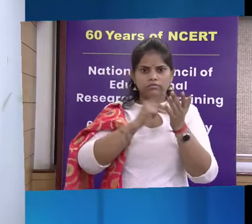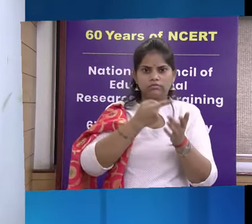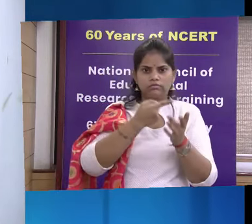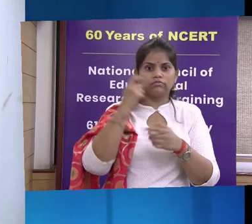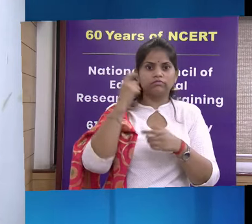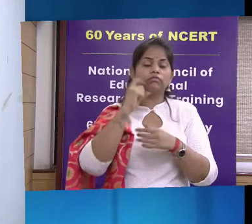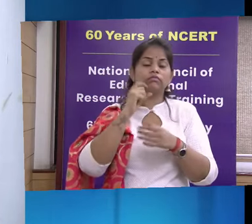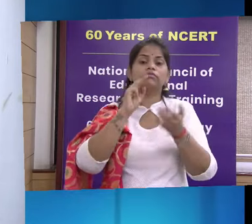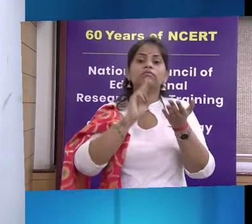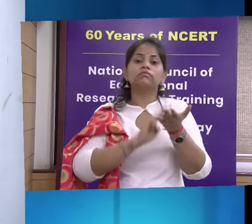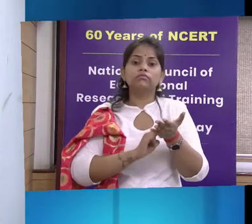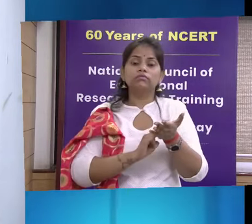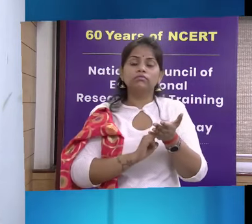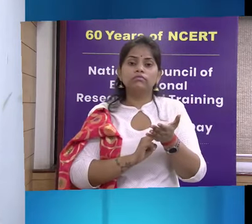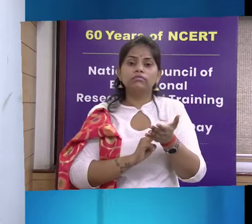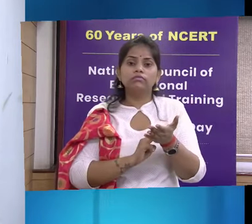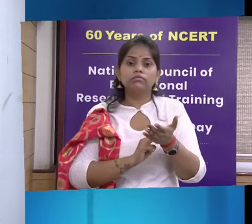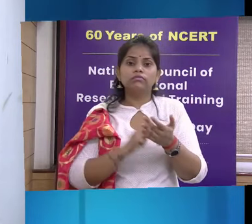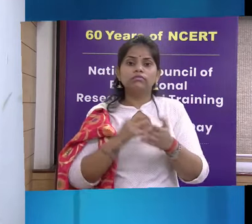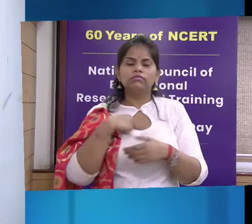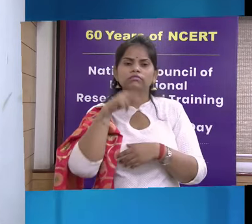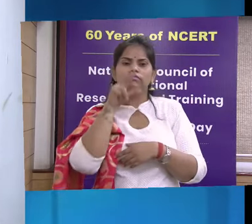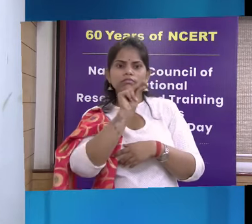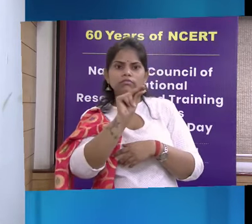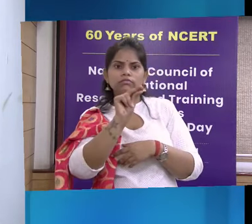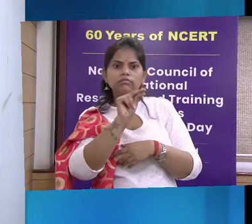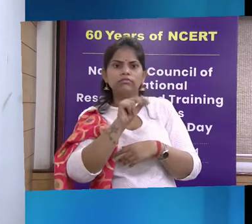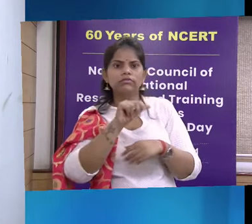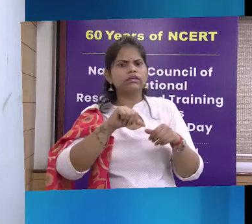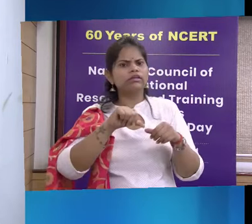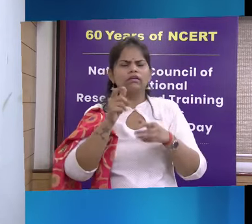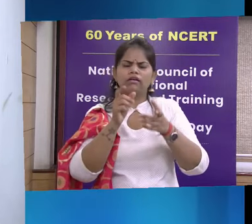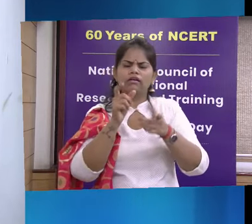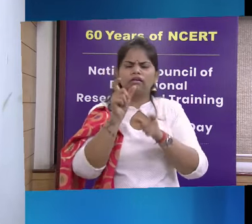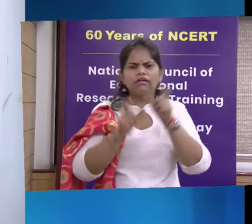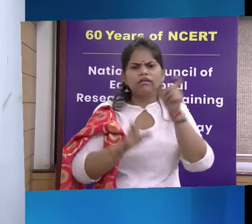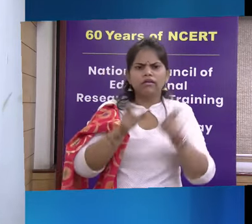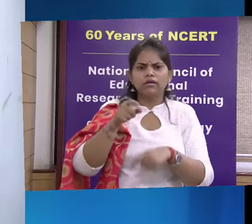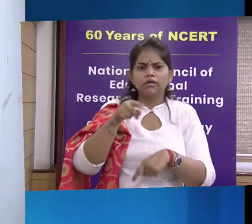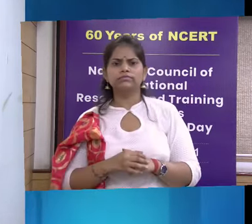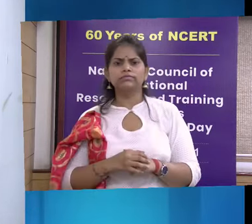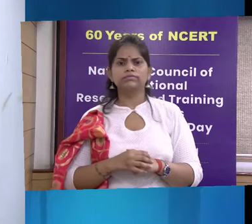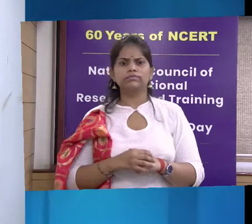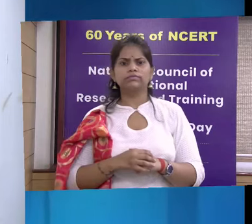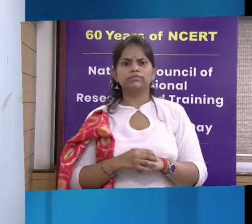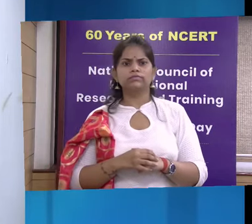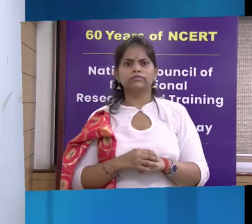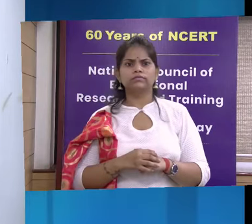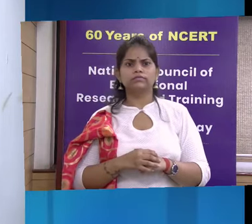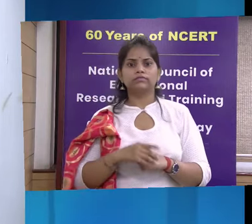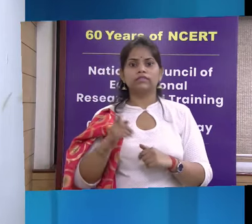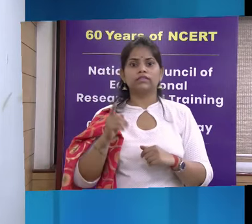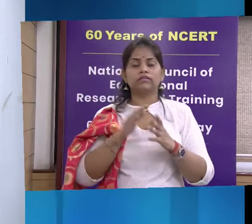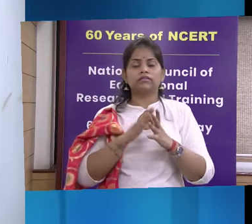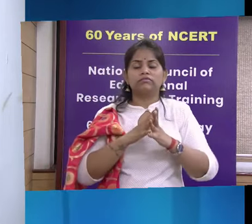ji has said that NEP 2020 is one of the major